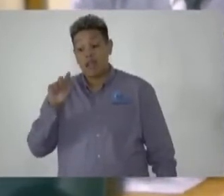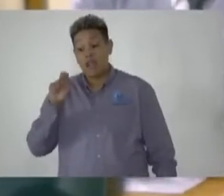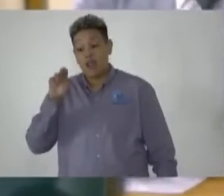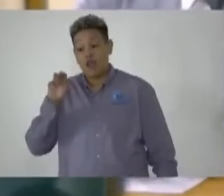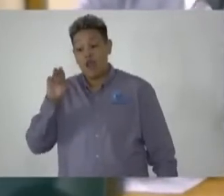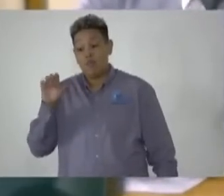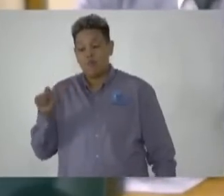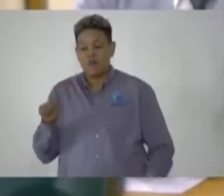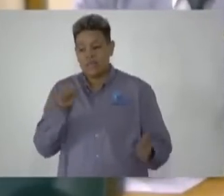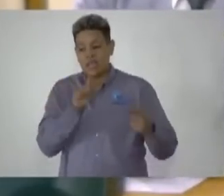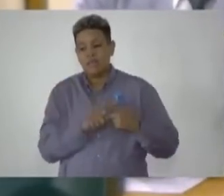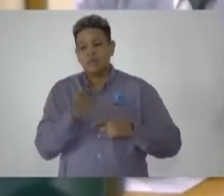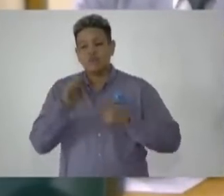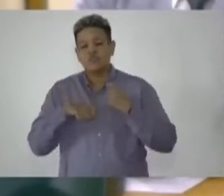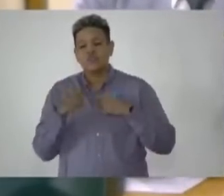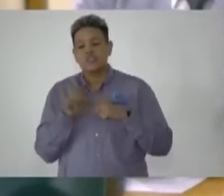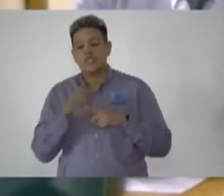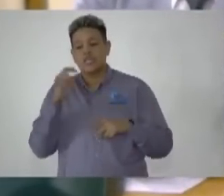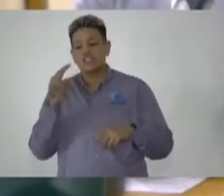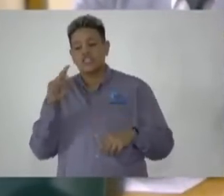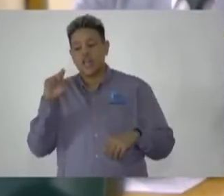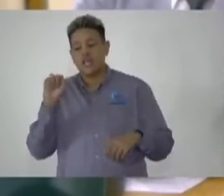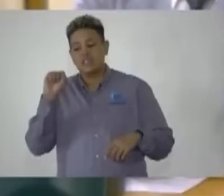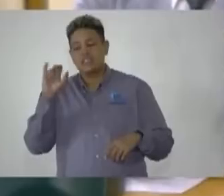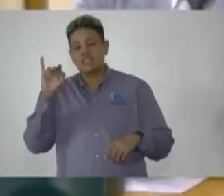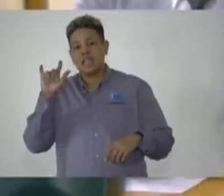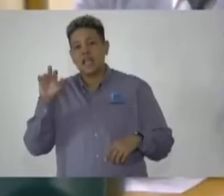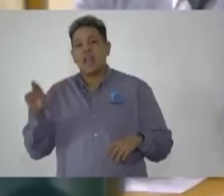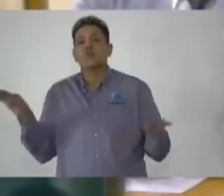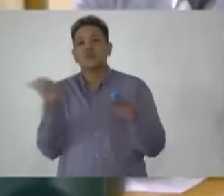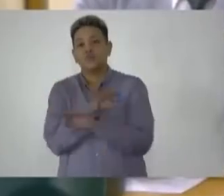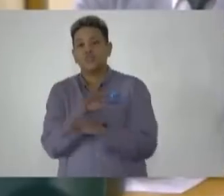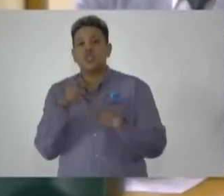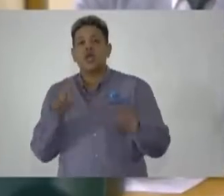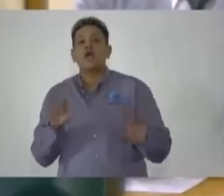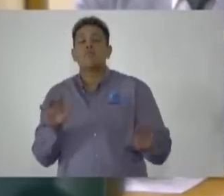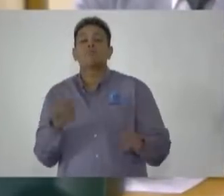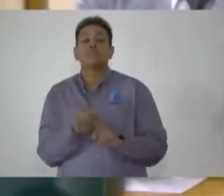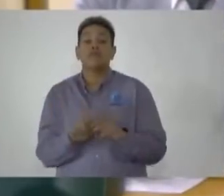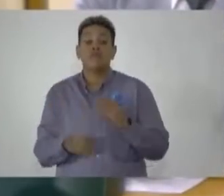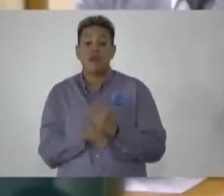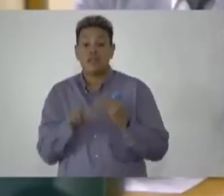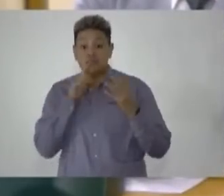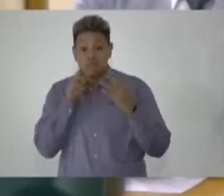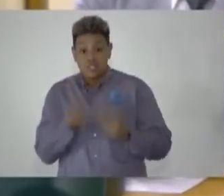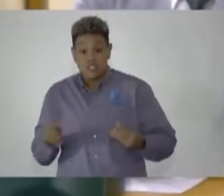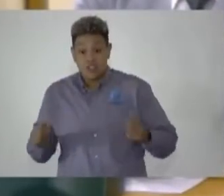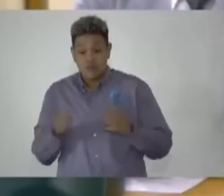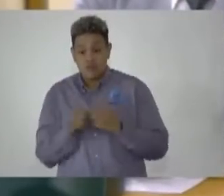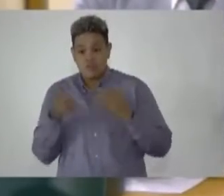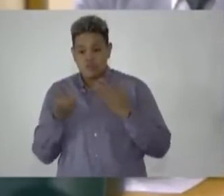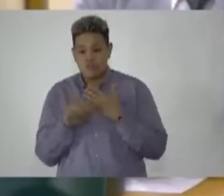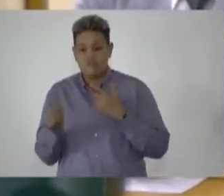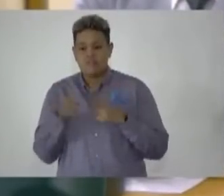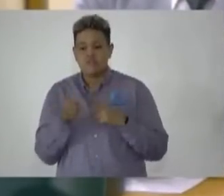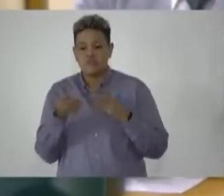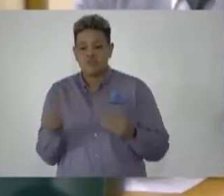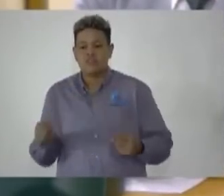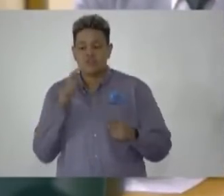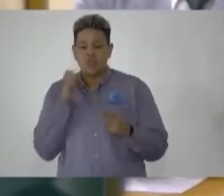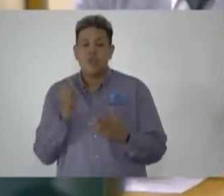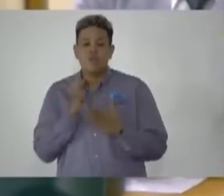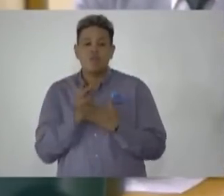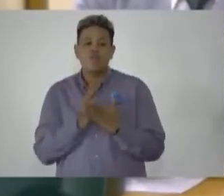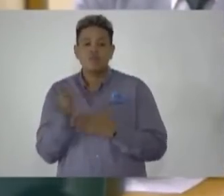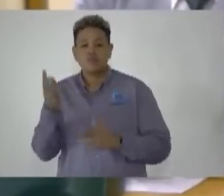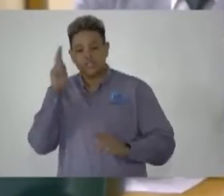deleted and the name Mr. Charles Sinclair be substituted therefore, and be it resolved with reference to the resolutions approved by this